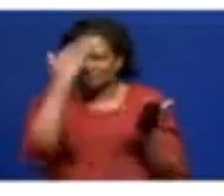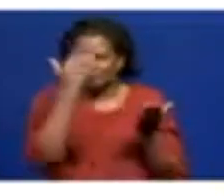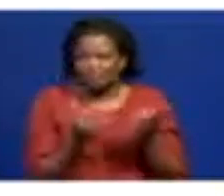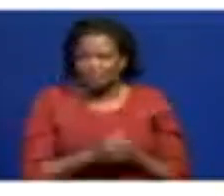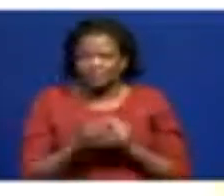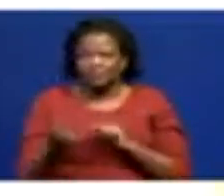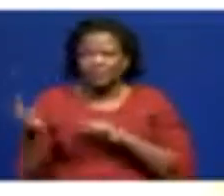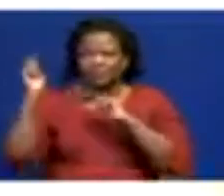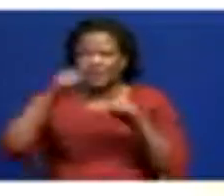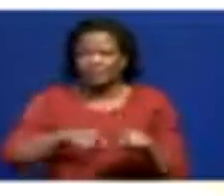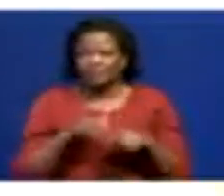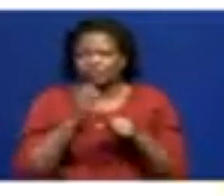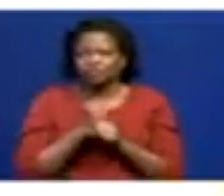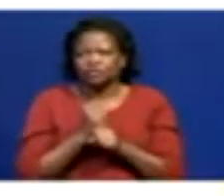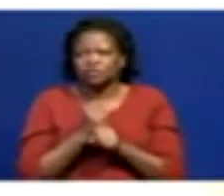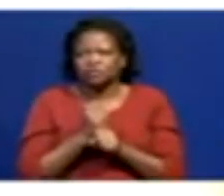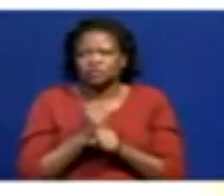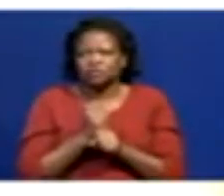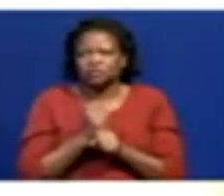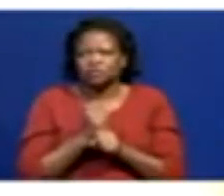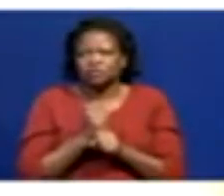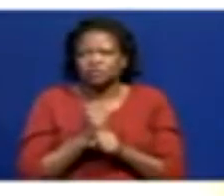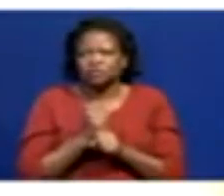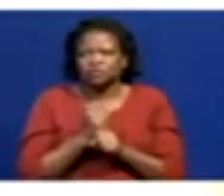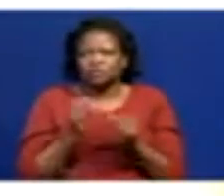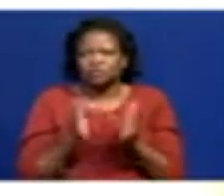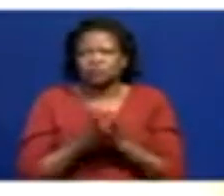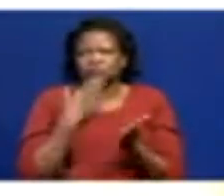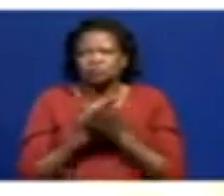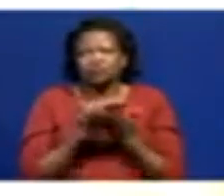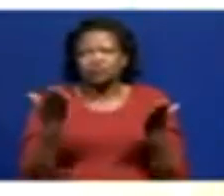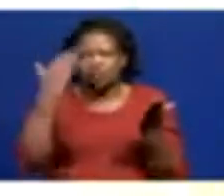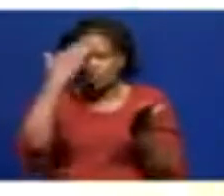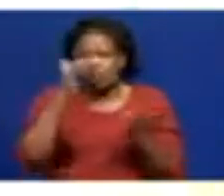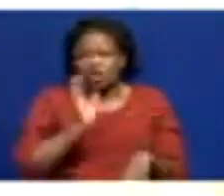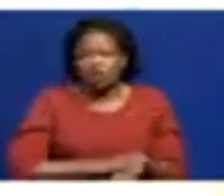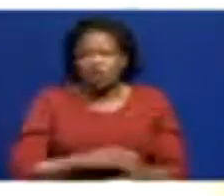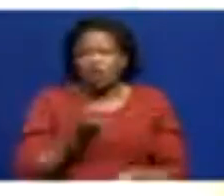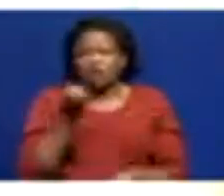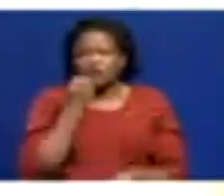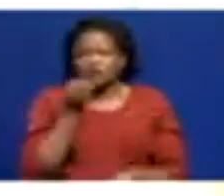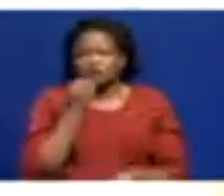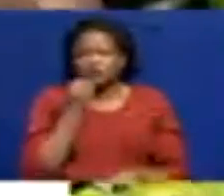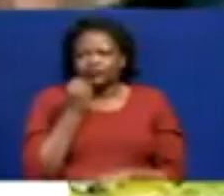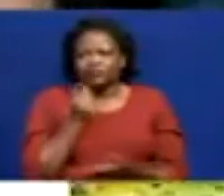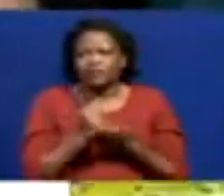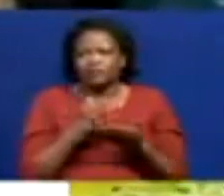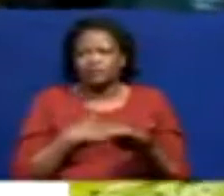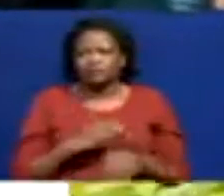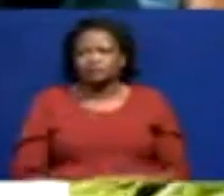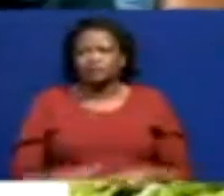tumekuja kwa hii shirika hapa ama nashukuru kwa kupata hizi mboga kidogo angalau tutajisaidia.